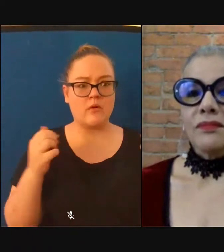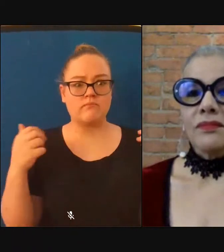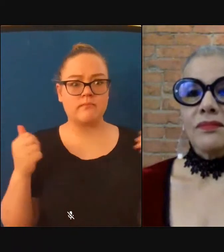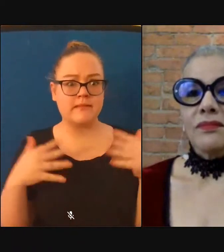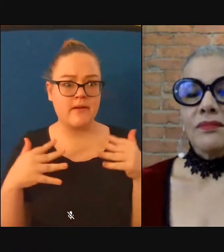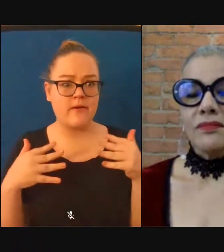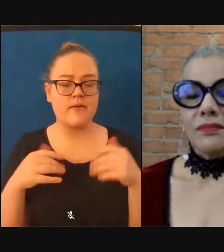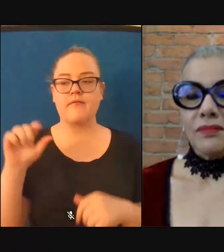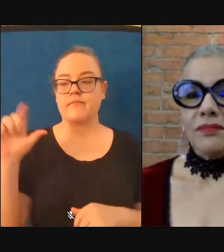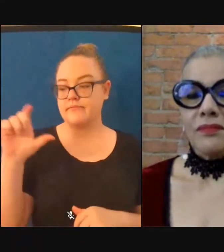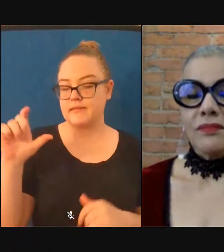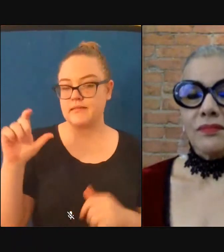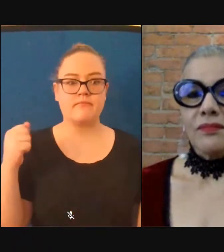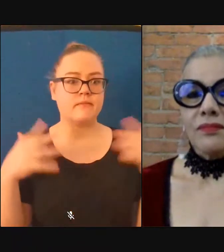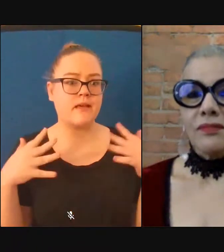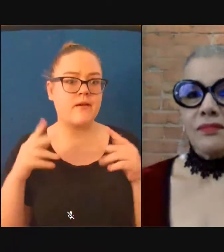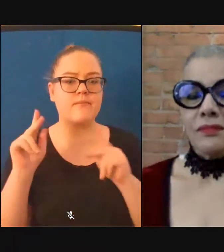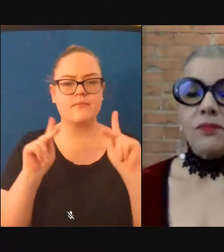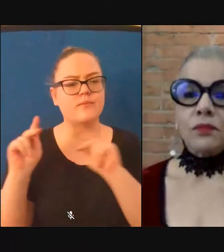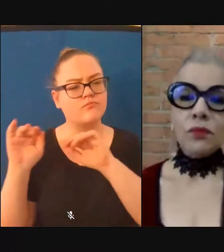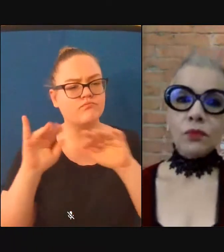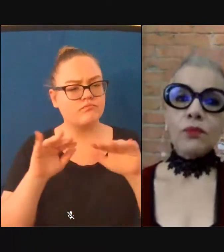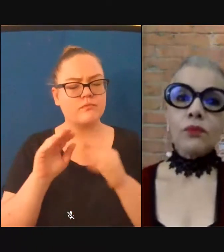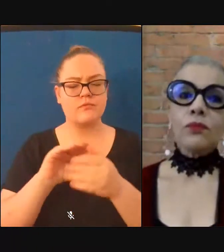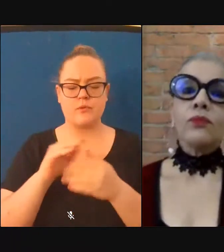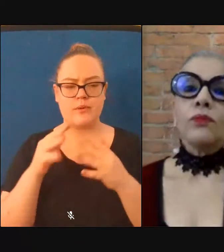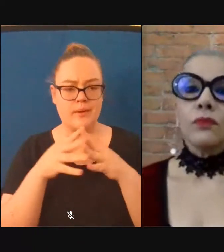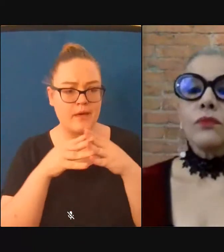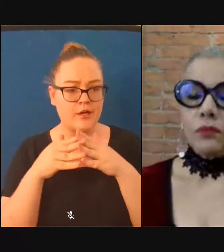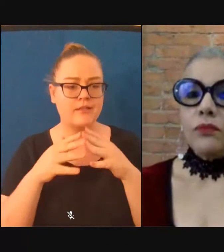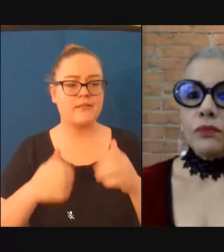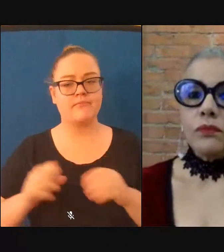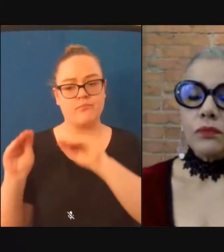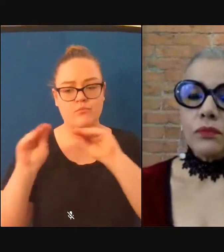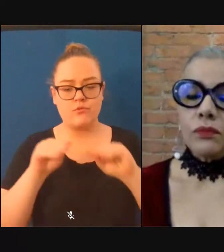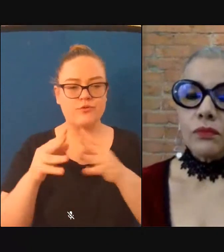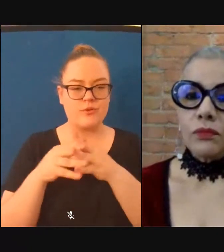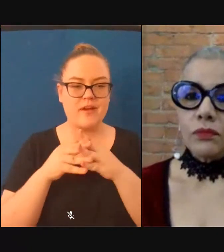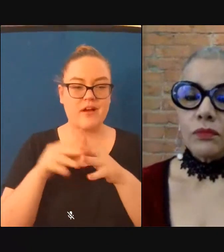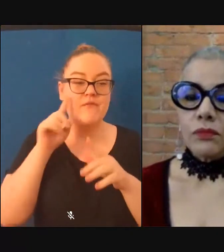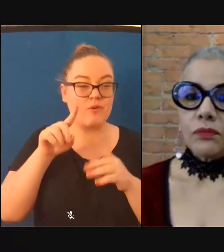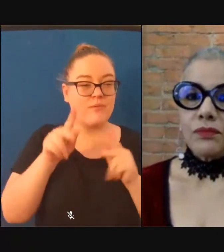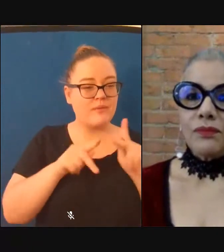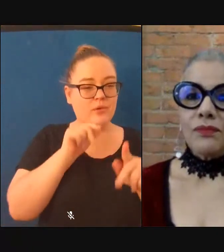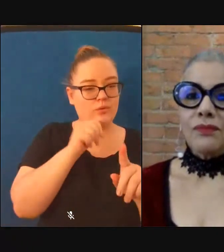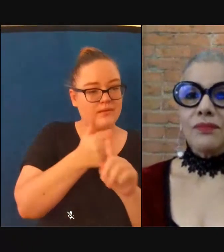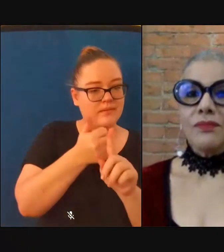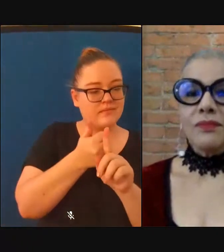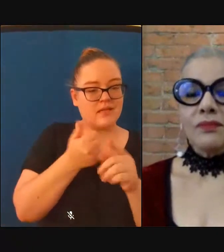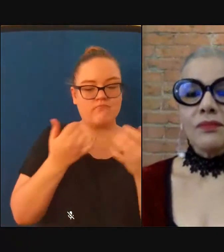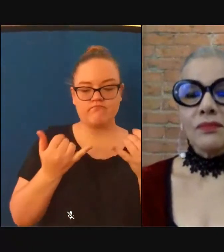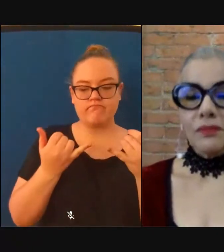can play into the construct of this myth for contemporary extremist Christians. And then on the other side, you have